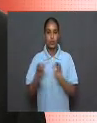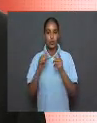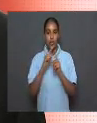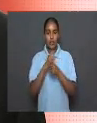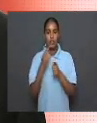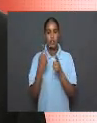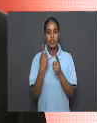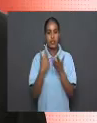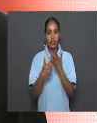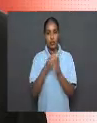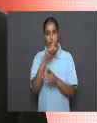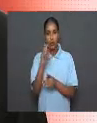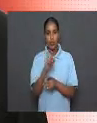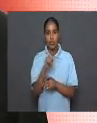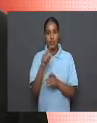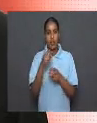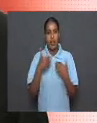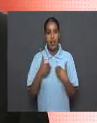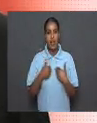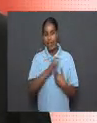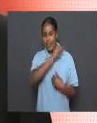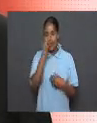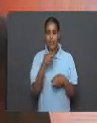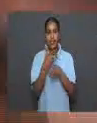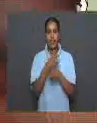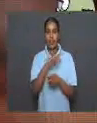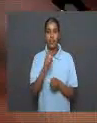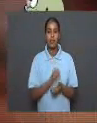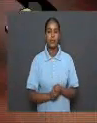these questions if they are having any difficulty.